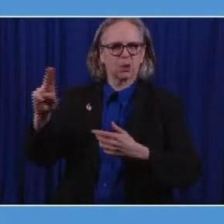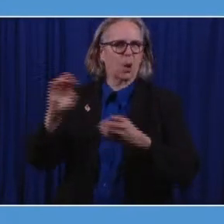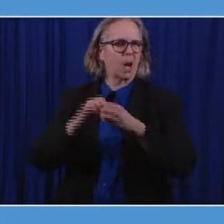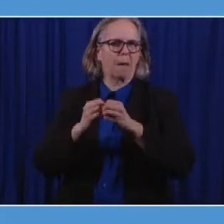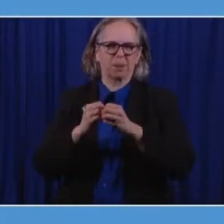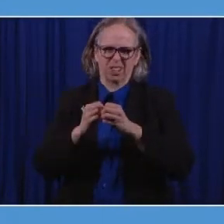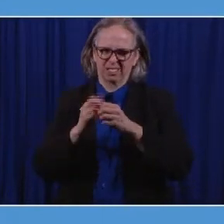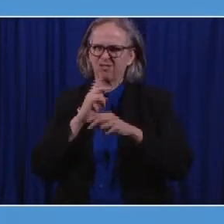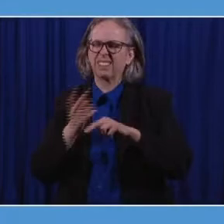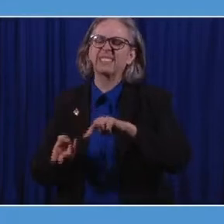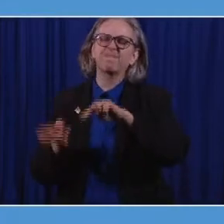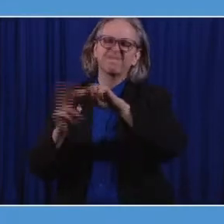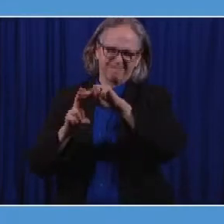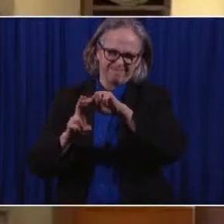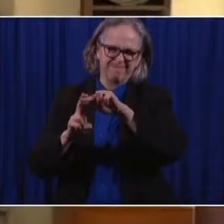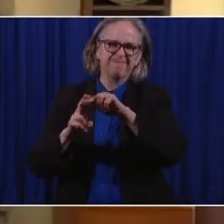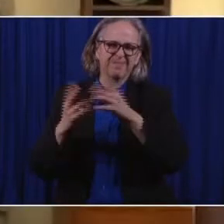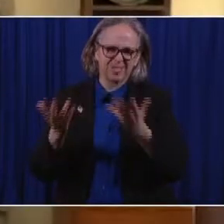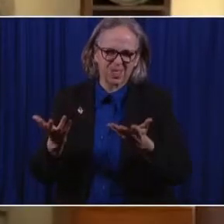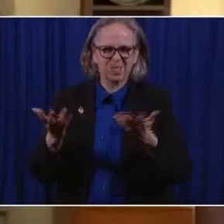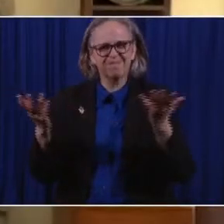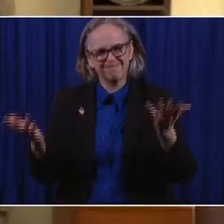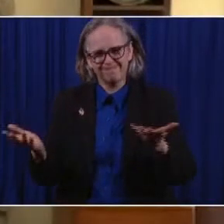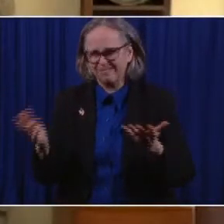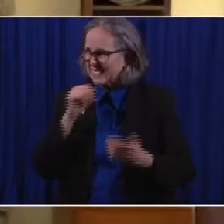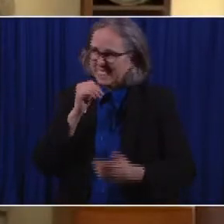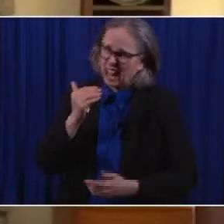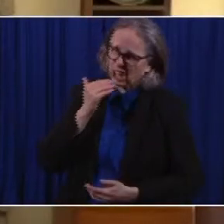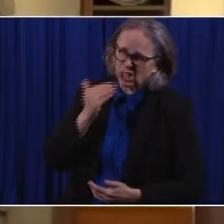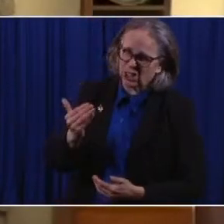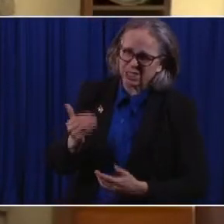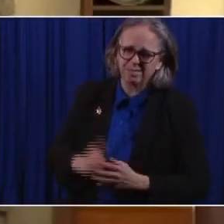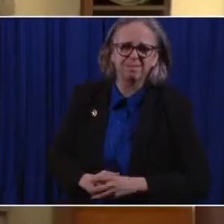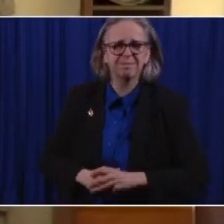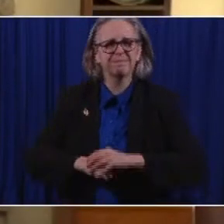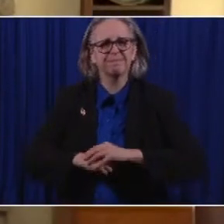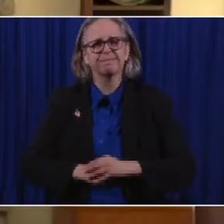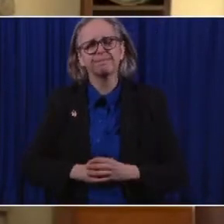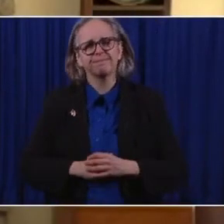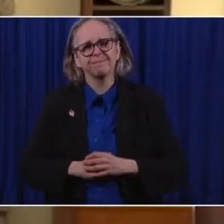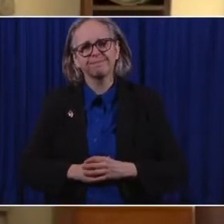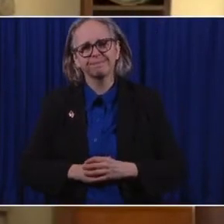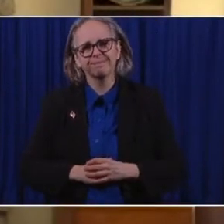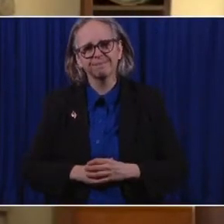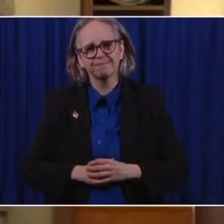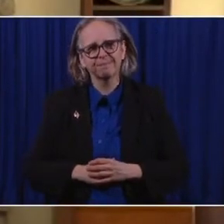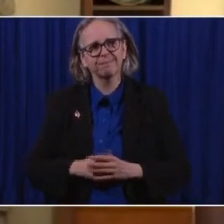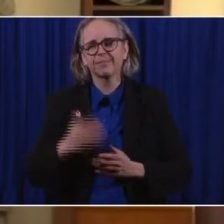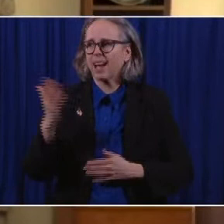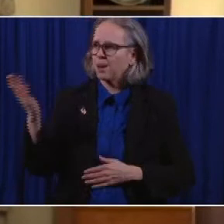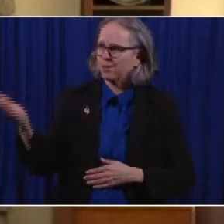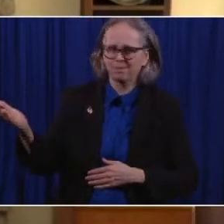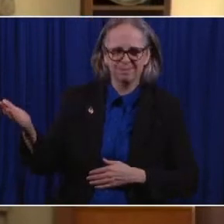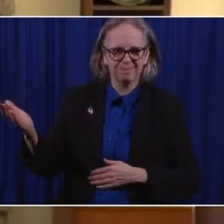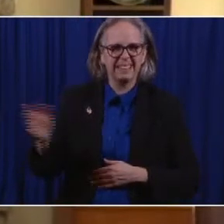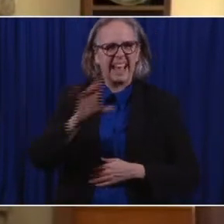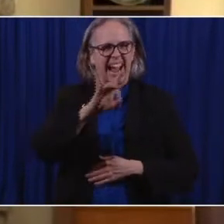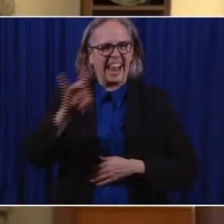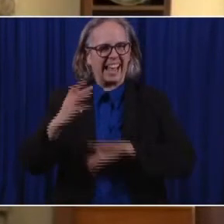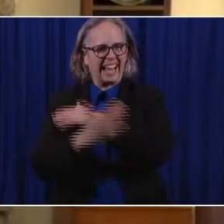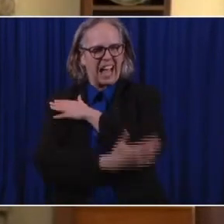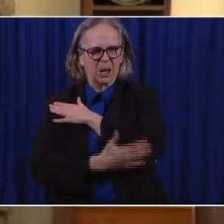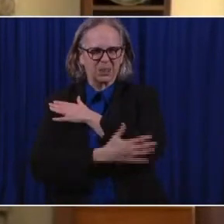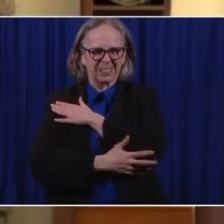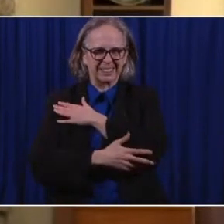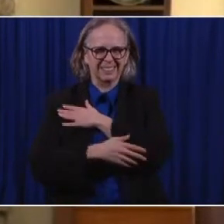good. None of those are good figures. Let's go to the next slide, Eric. Our standard 88 counties, as you will